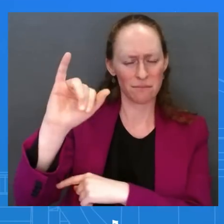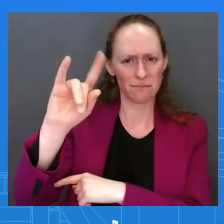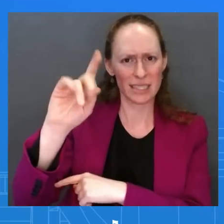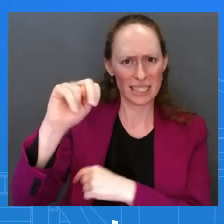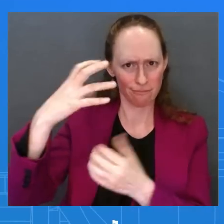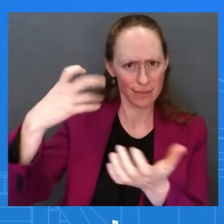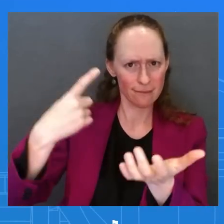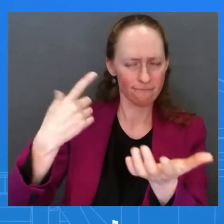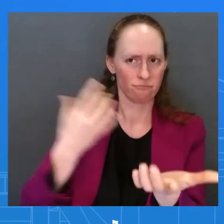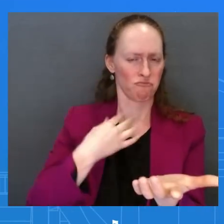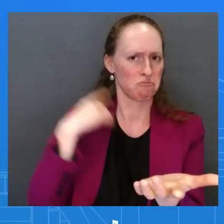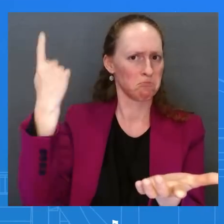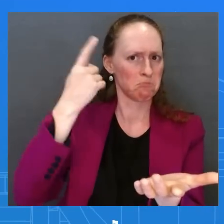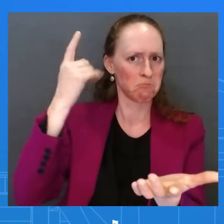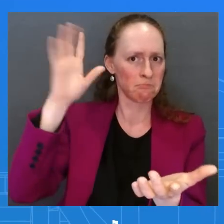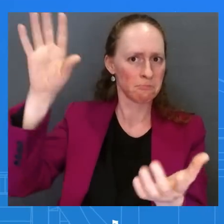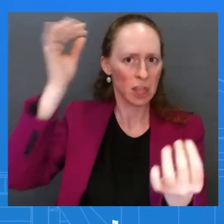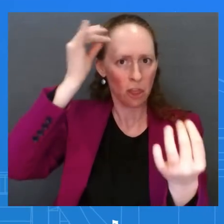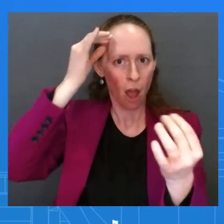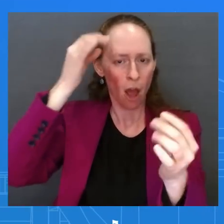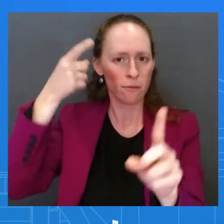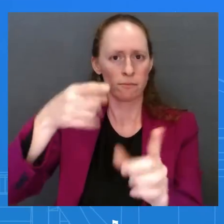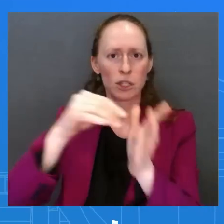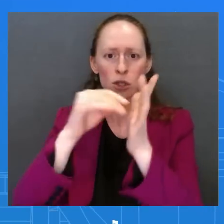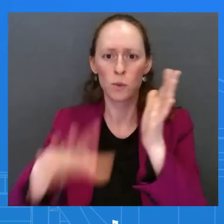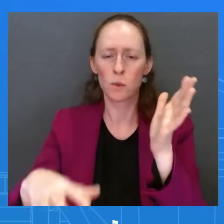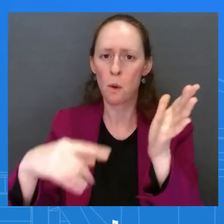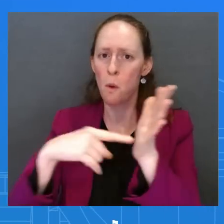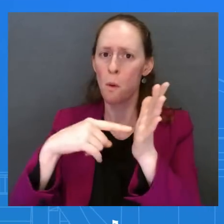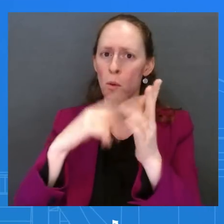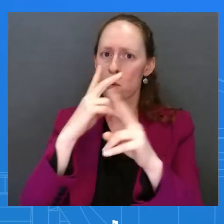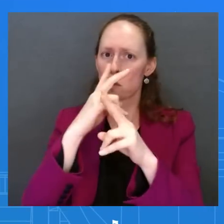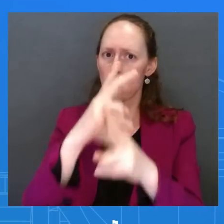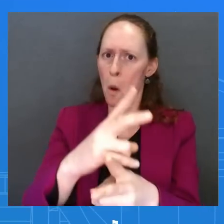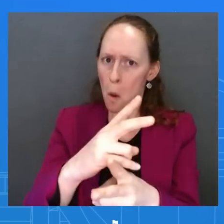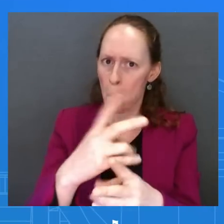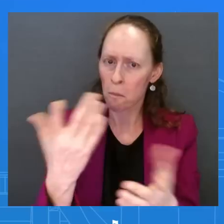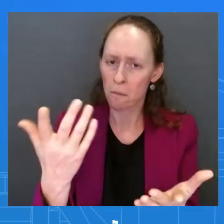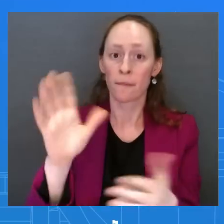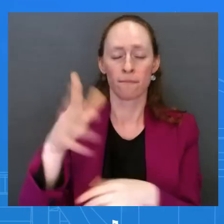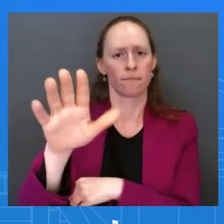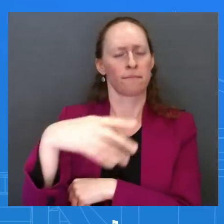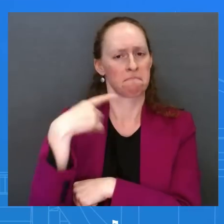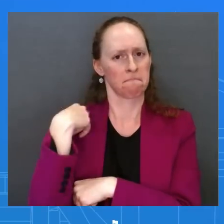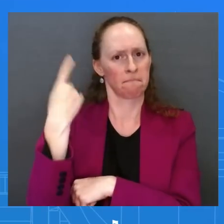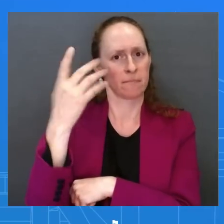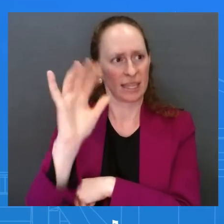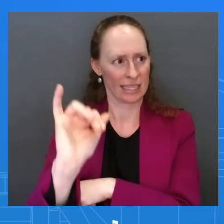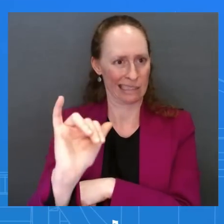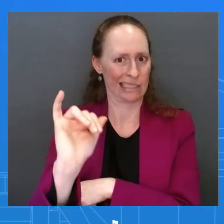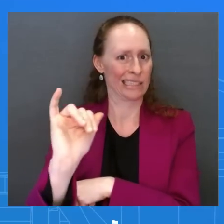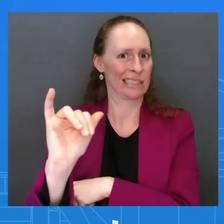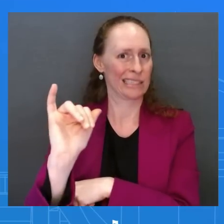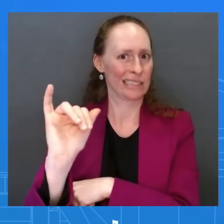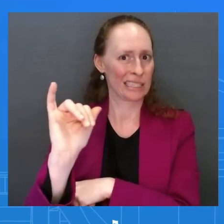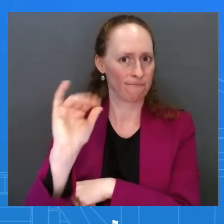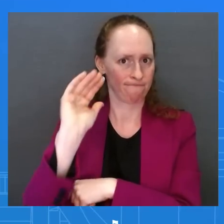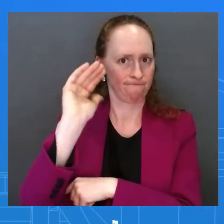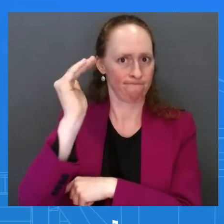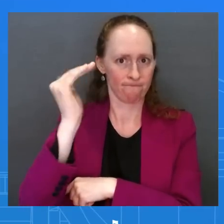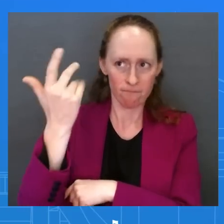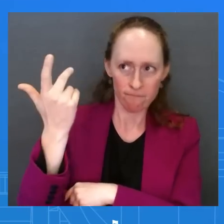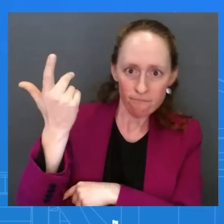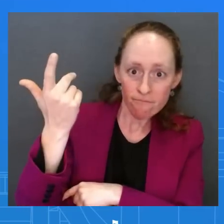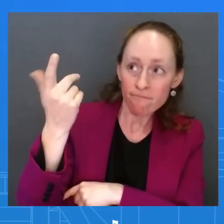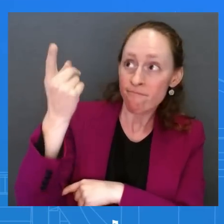the end of last fiscal year. How does the administration plan to look at this issue given the pending court decision? Will